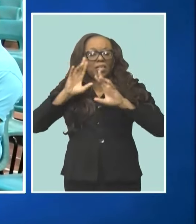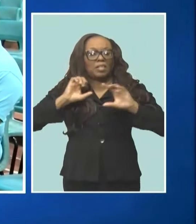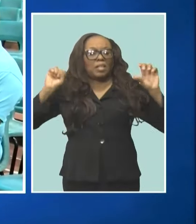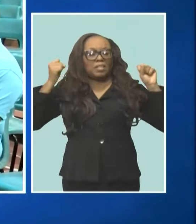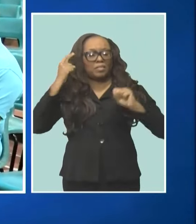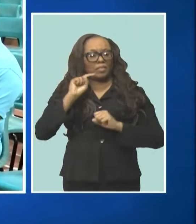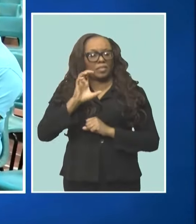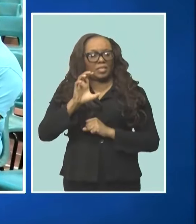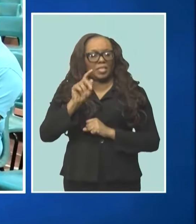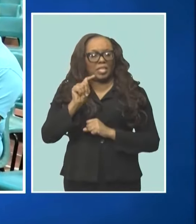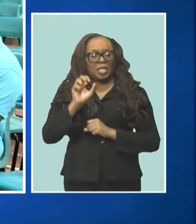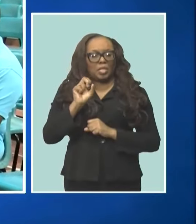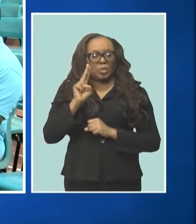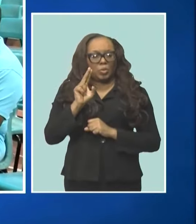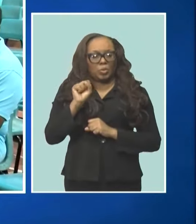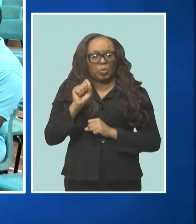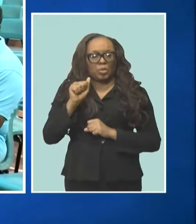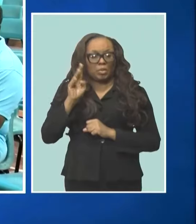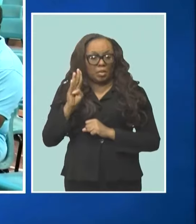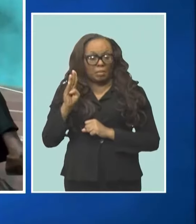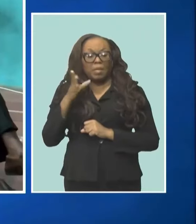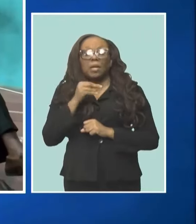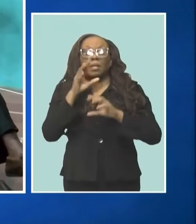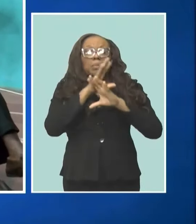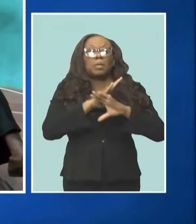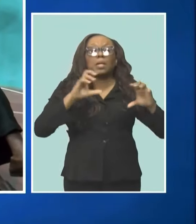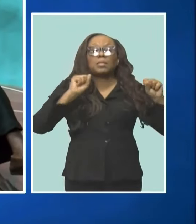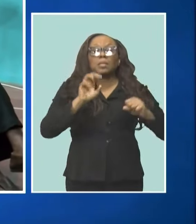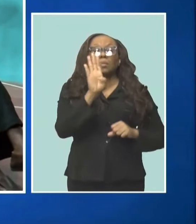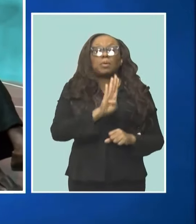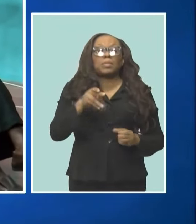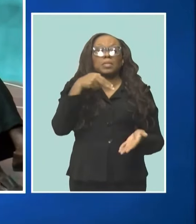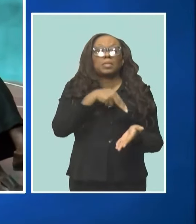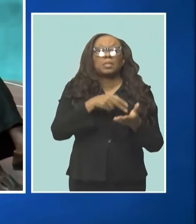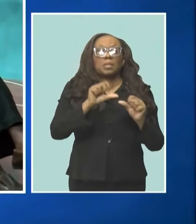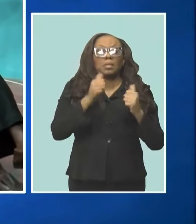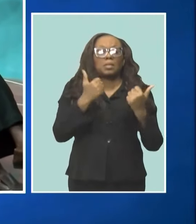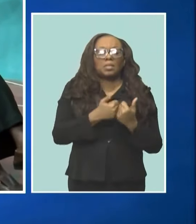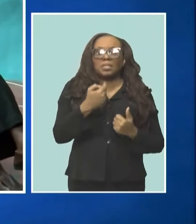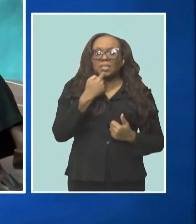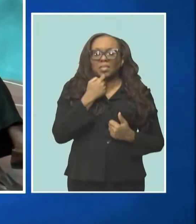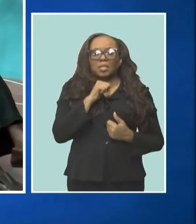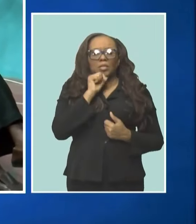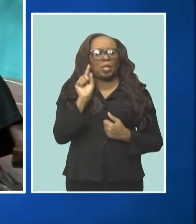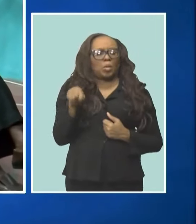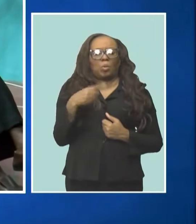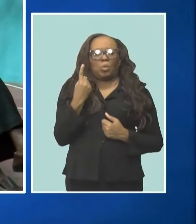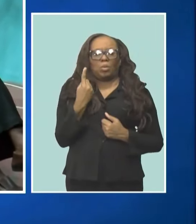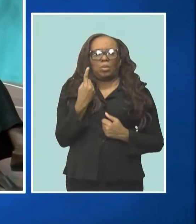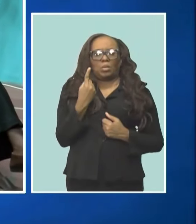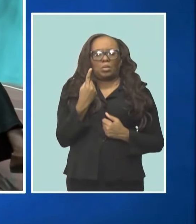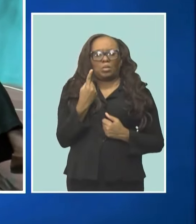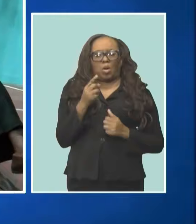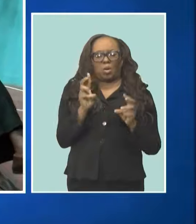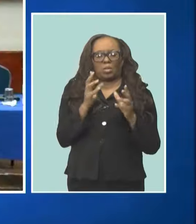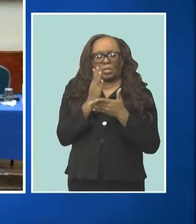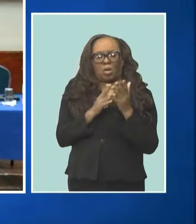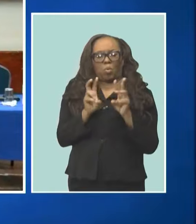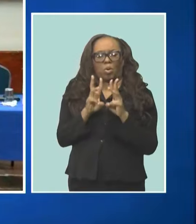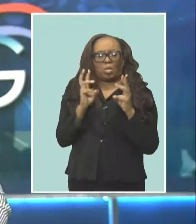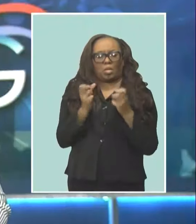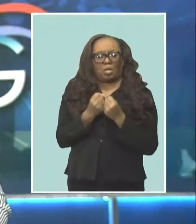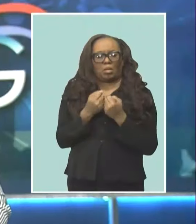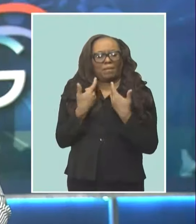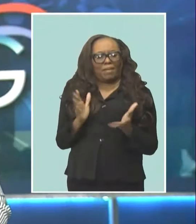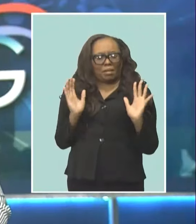of CTUSAB and President of the Barbados Nurses Association, Dr. Faye Paris, says it's not only a series of